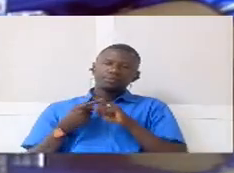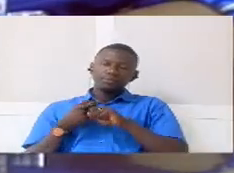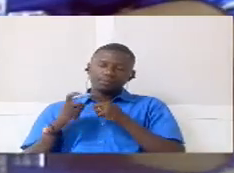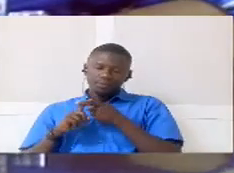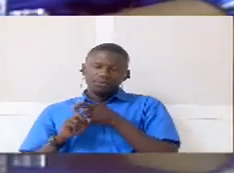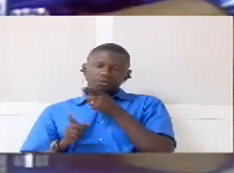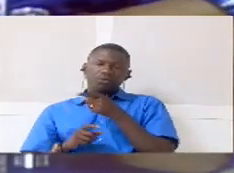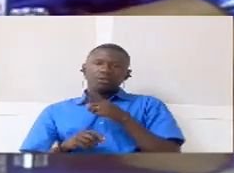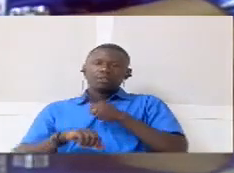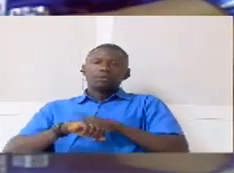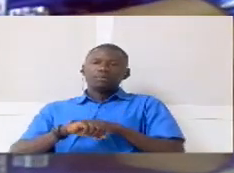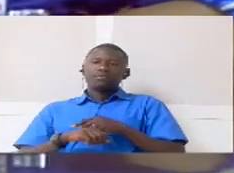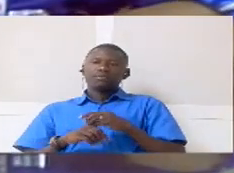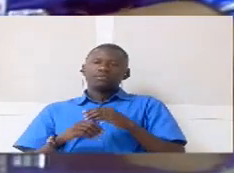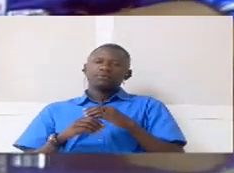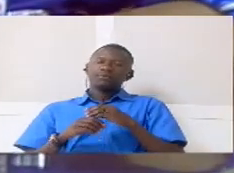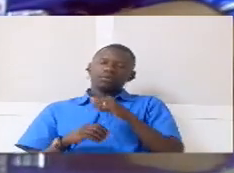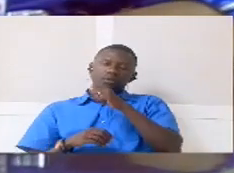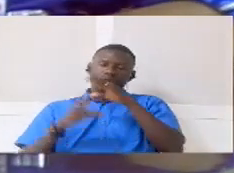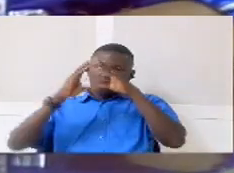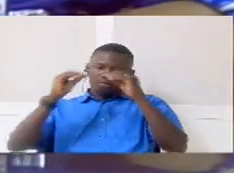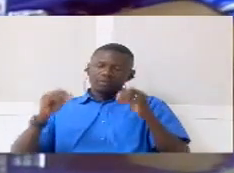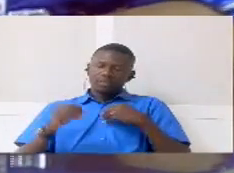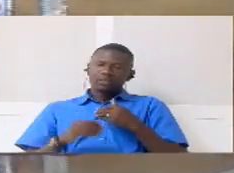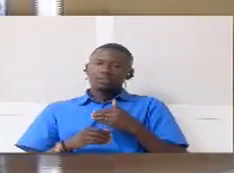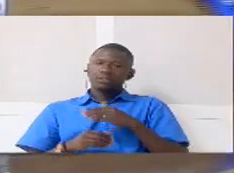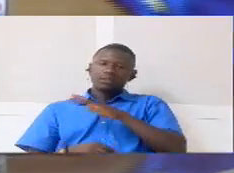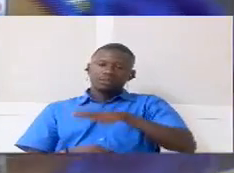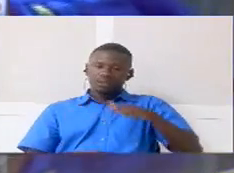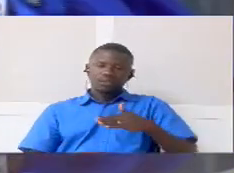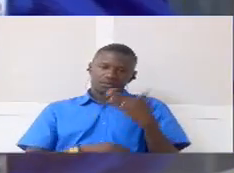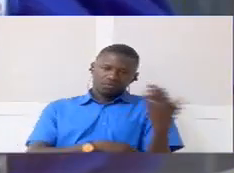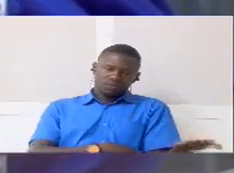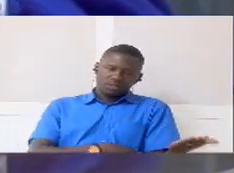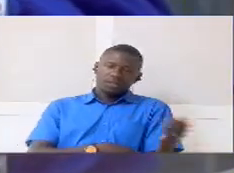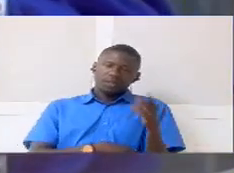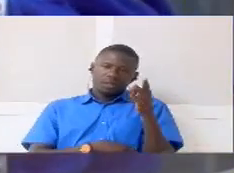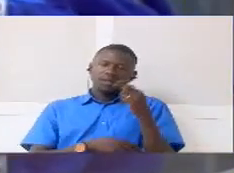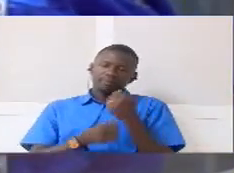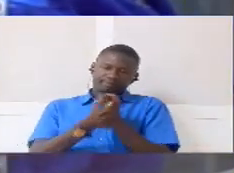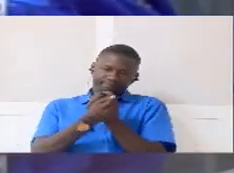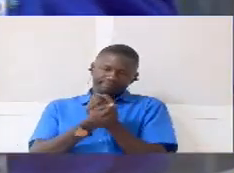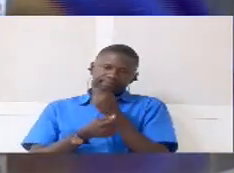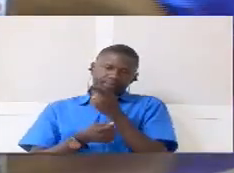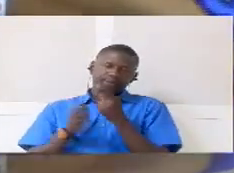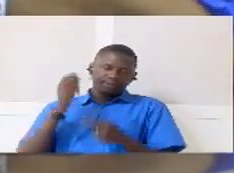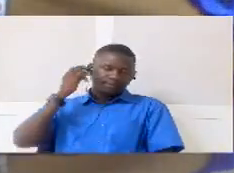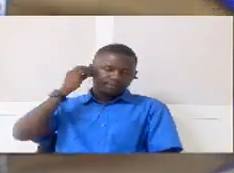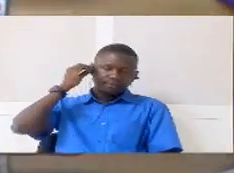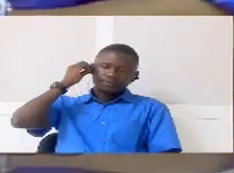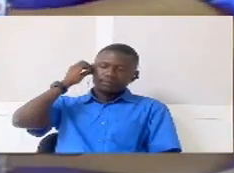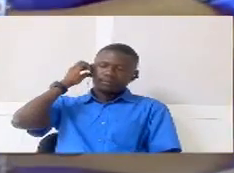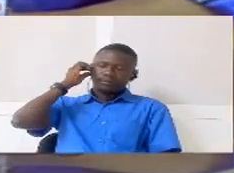term of office at the juvenile wing. Yini kardomu yewu chew menke dindigul la kasola juvenile wing.